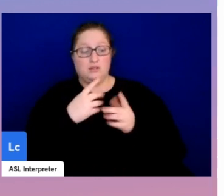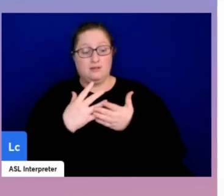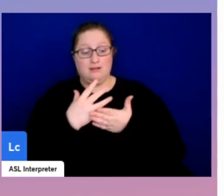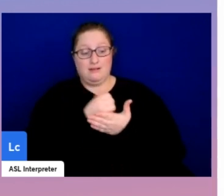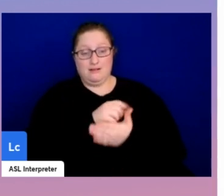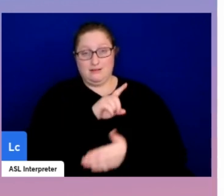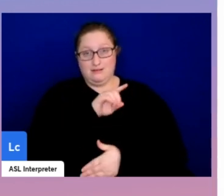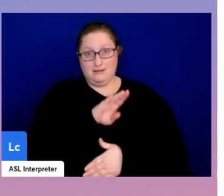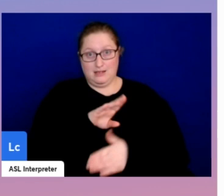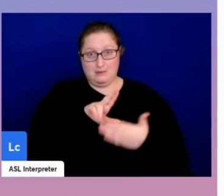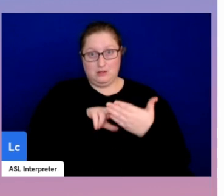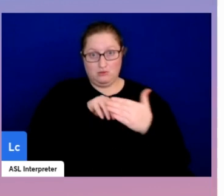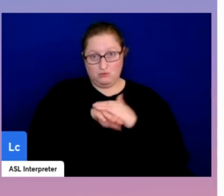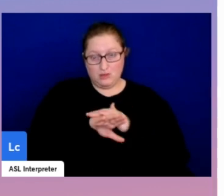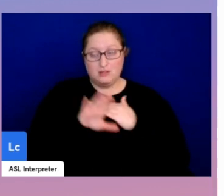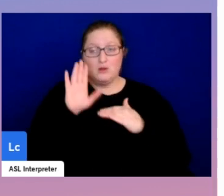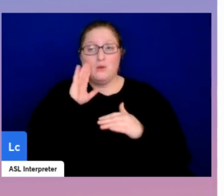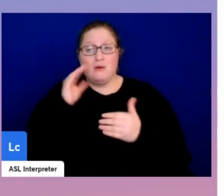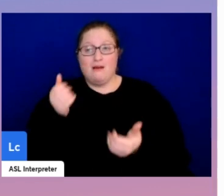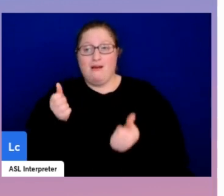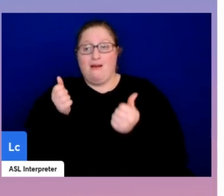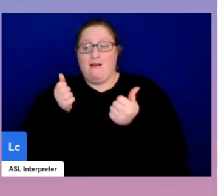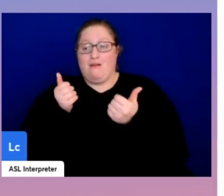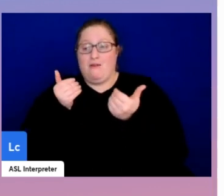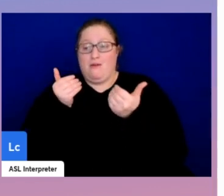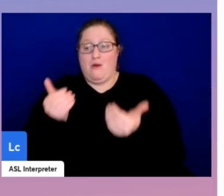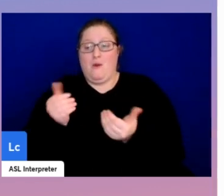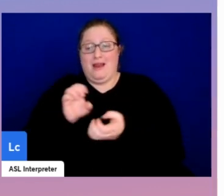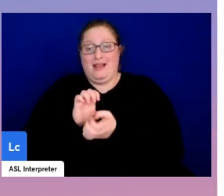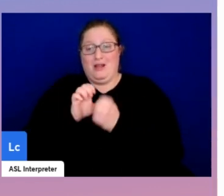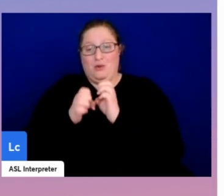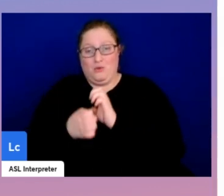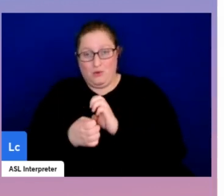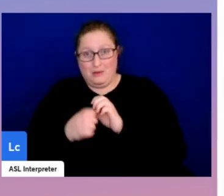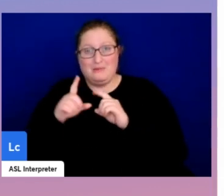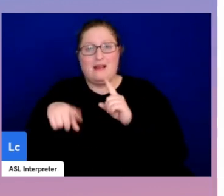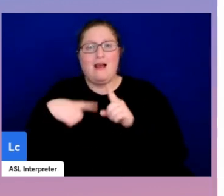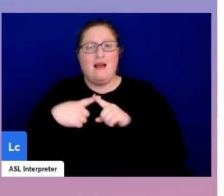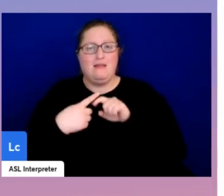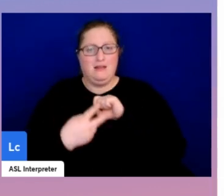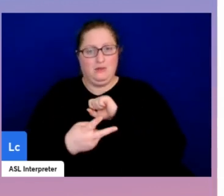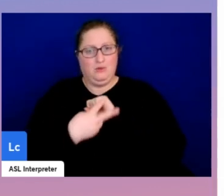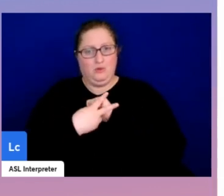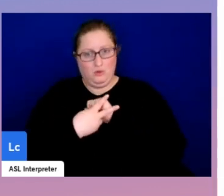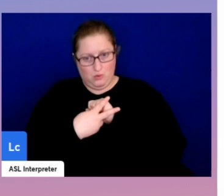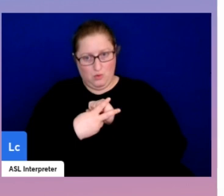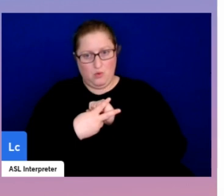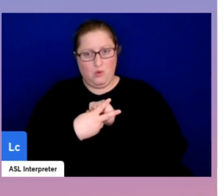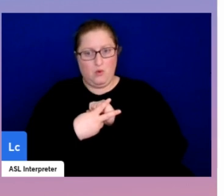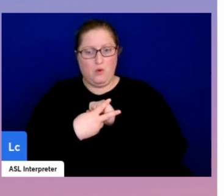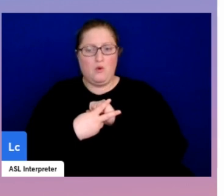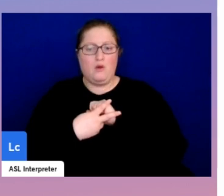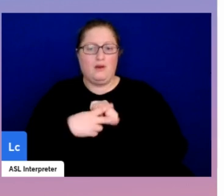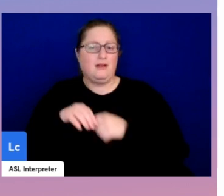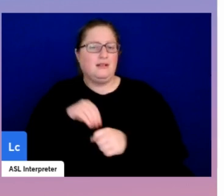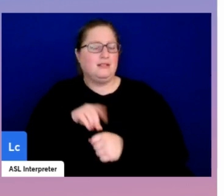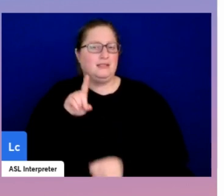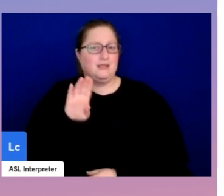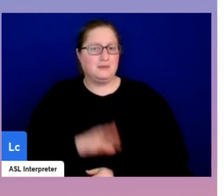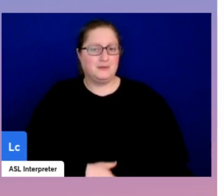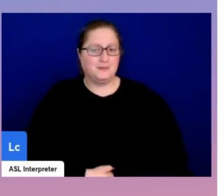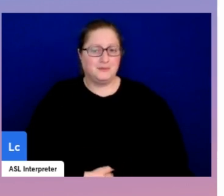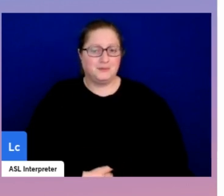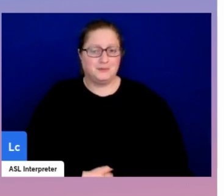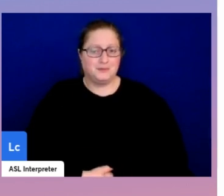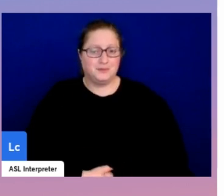credentials. It then goes ahead and encrypts the data, and then finally stores that encrypted data into the database.